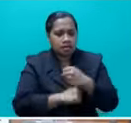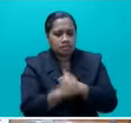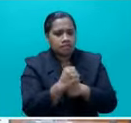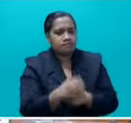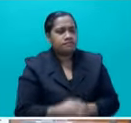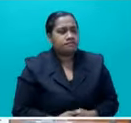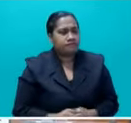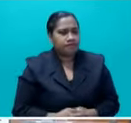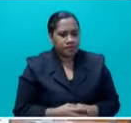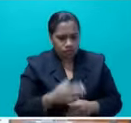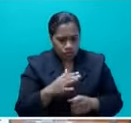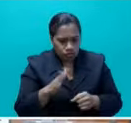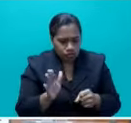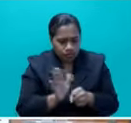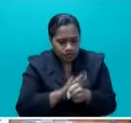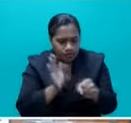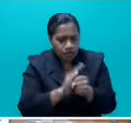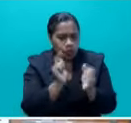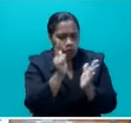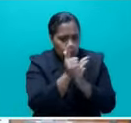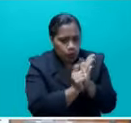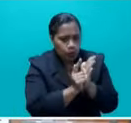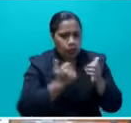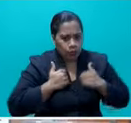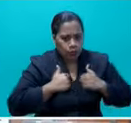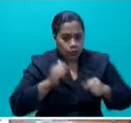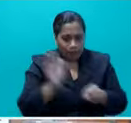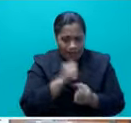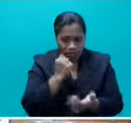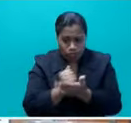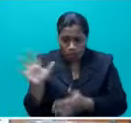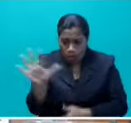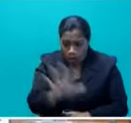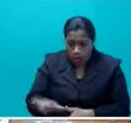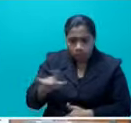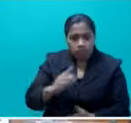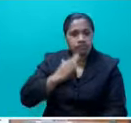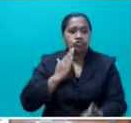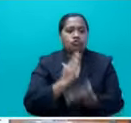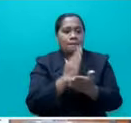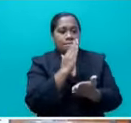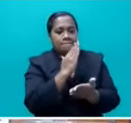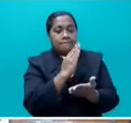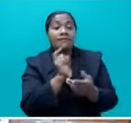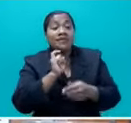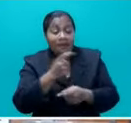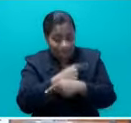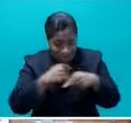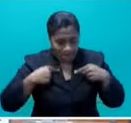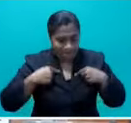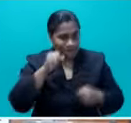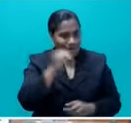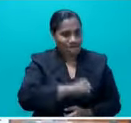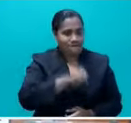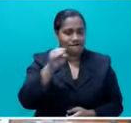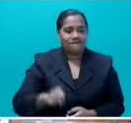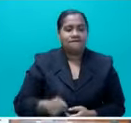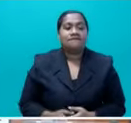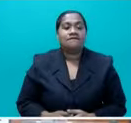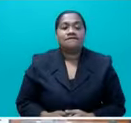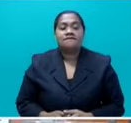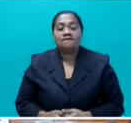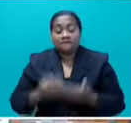colossal of laws and practices to ensure that this stops, if we are really serious about it. So Honorable